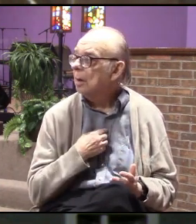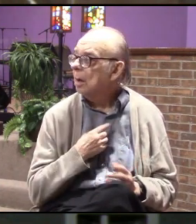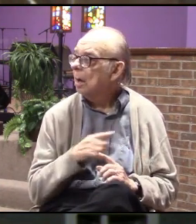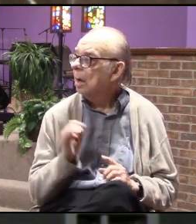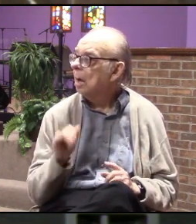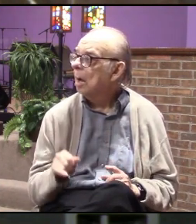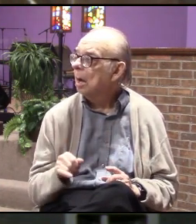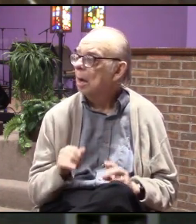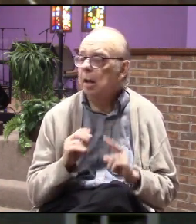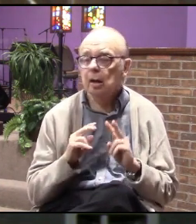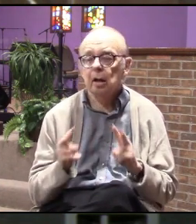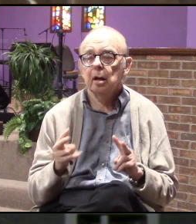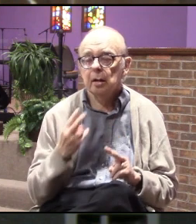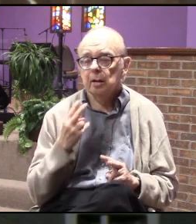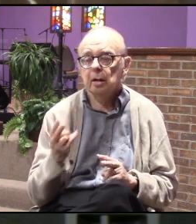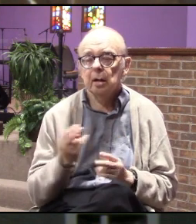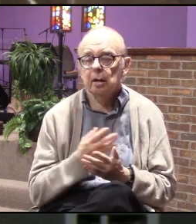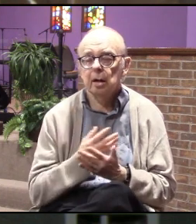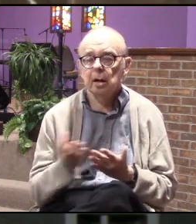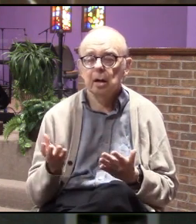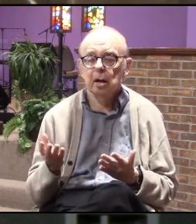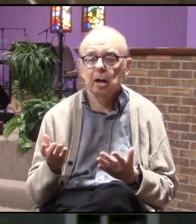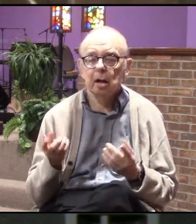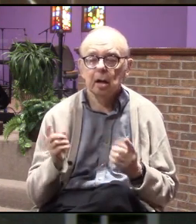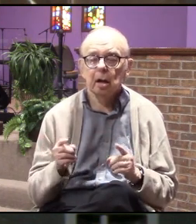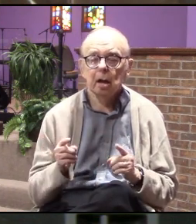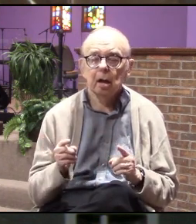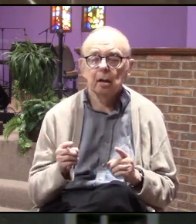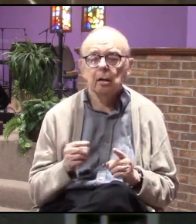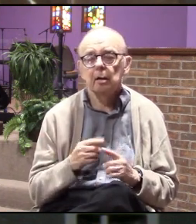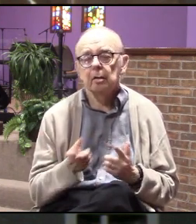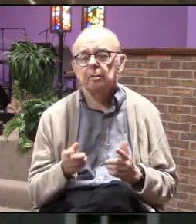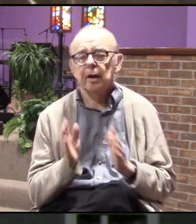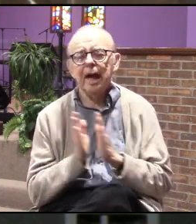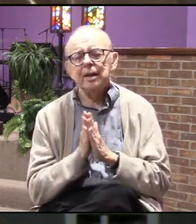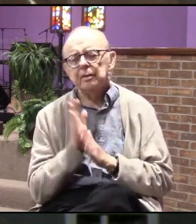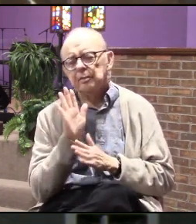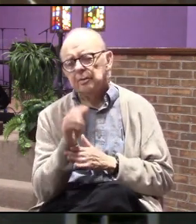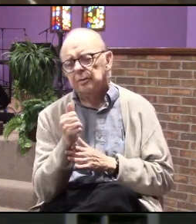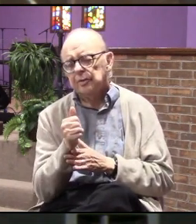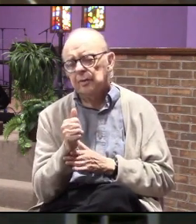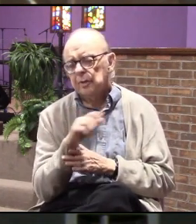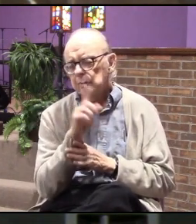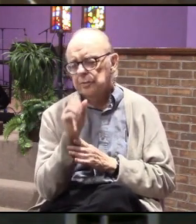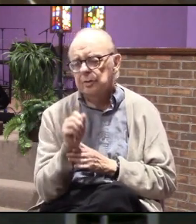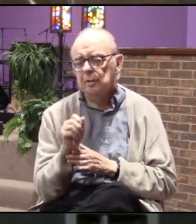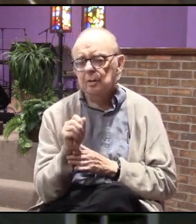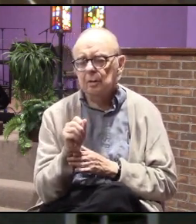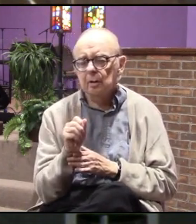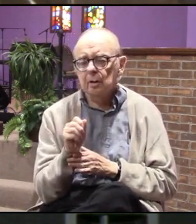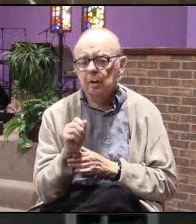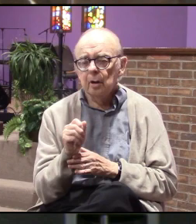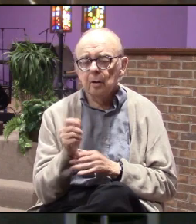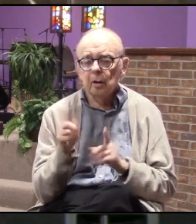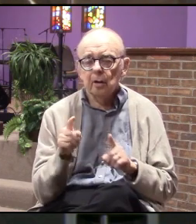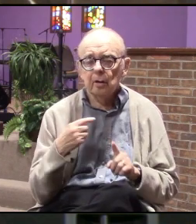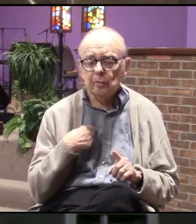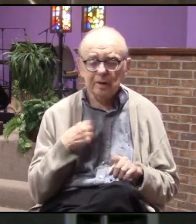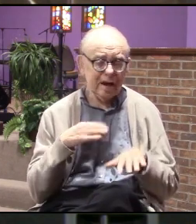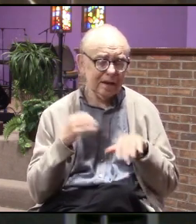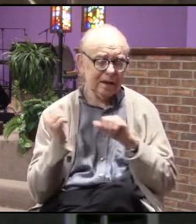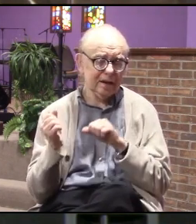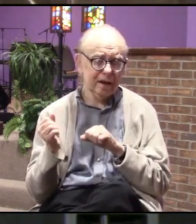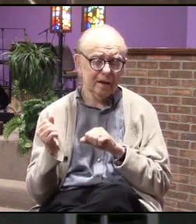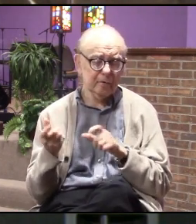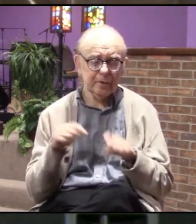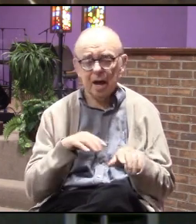But yet you watch and you see these things happen. And then you ask yourself this question: when I